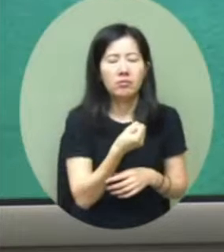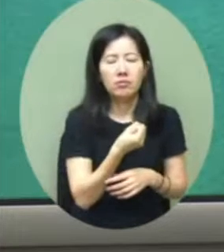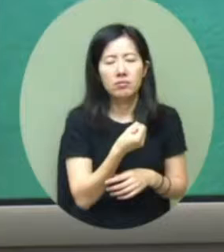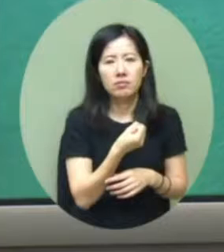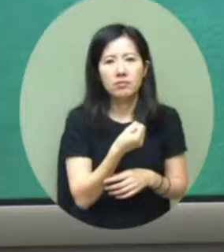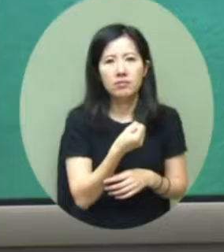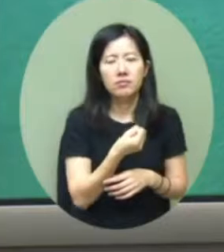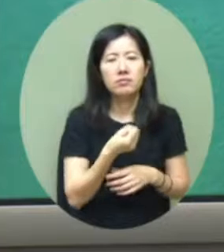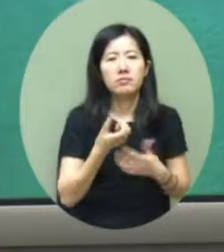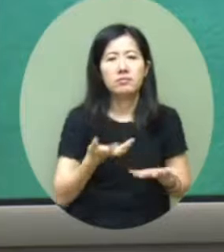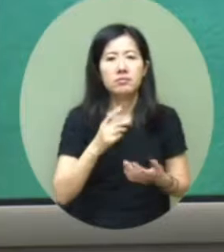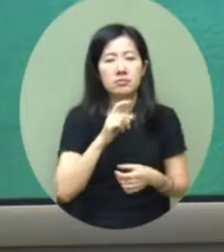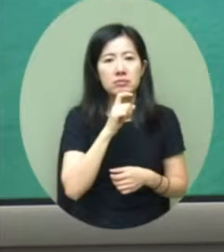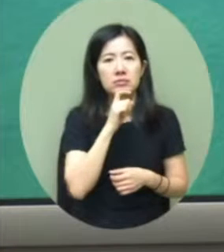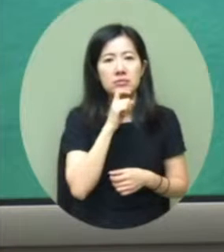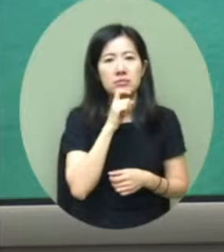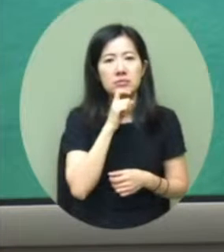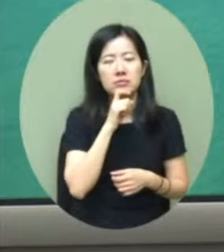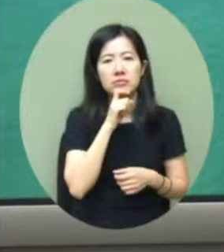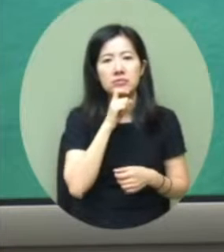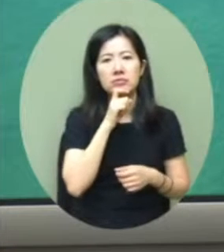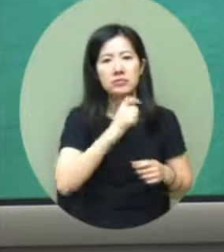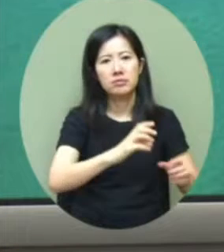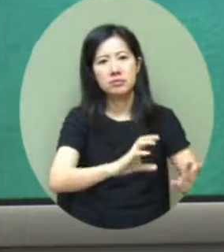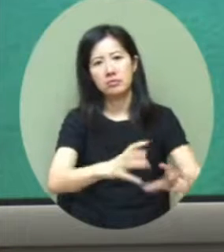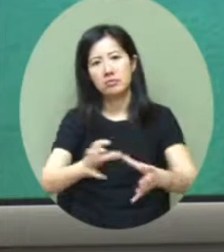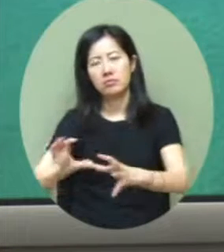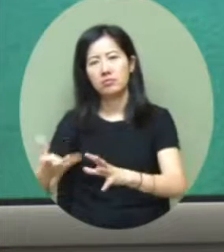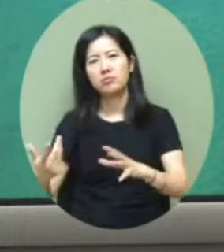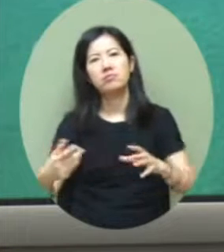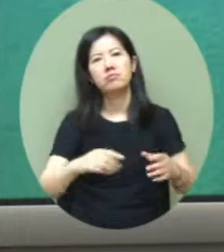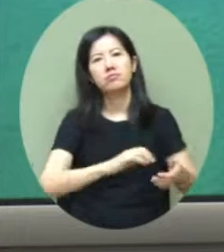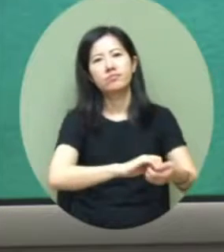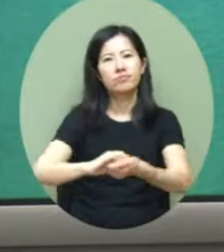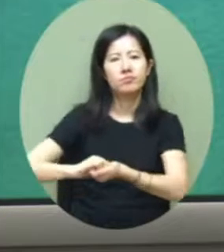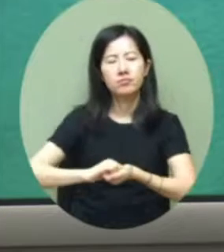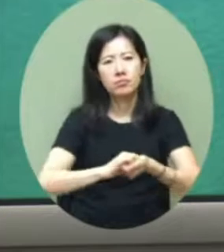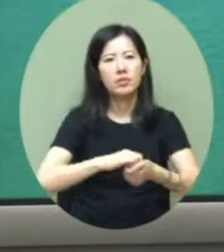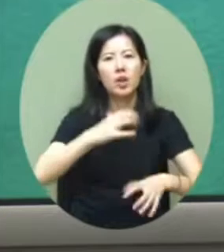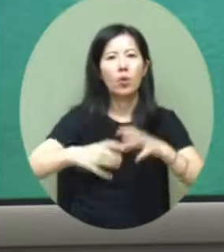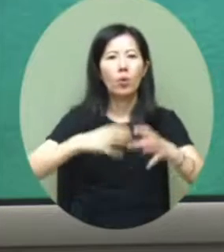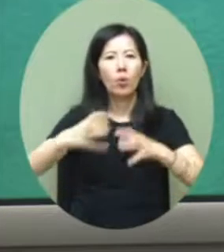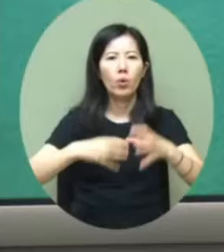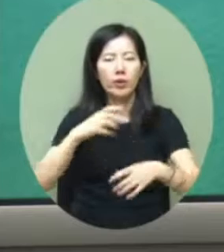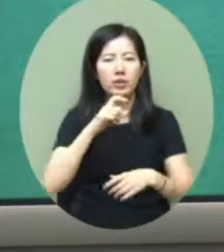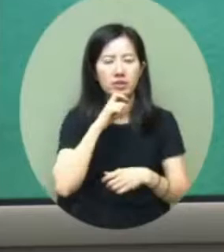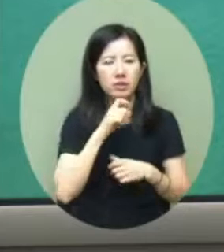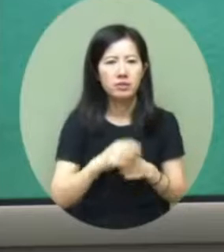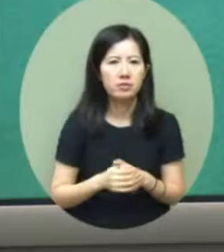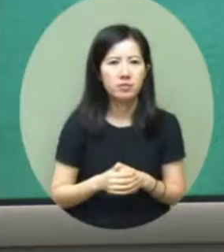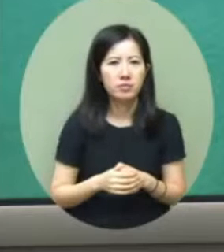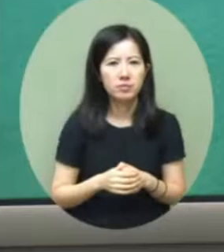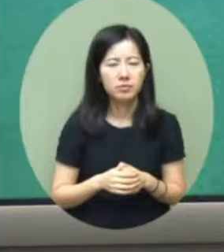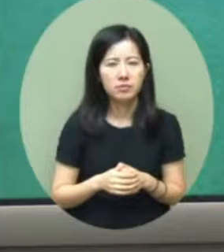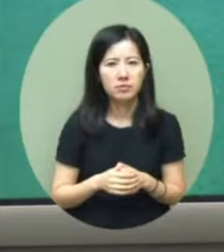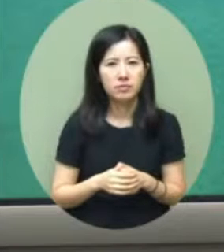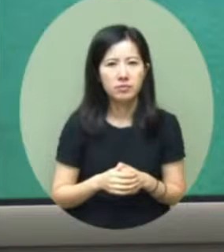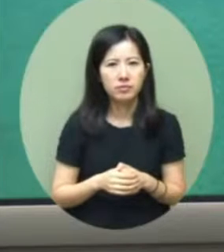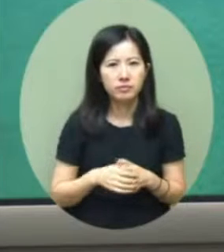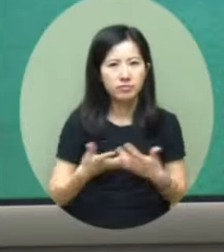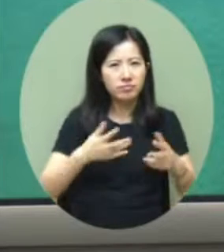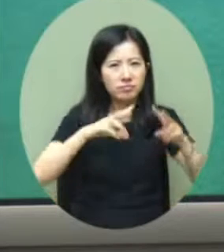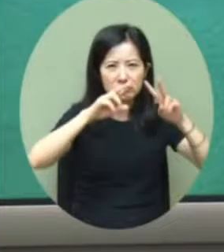convened an interdepartmental meeting to look at the strengthened measures that we will be